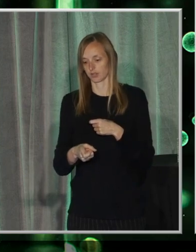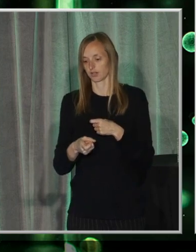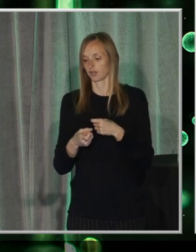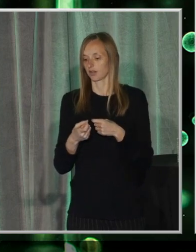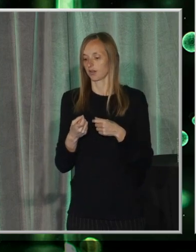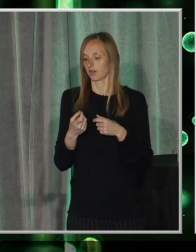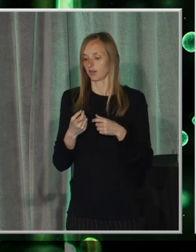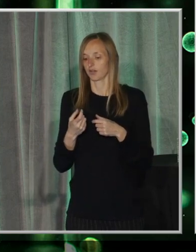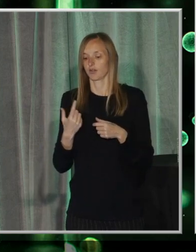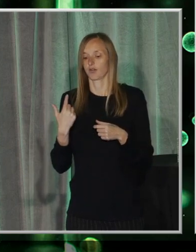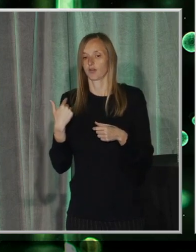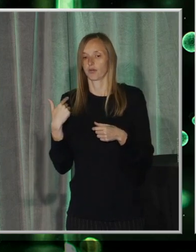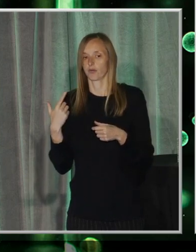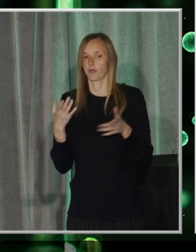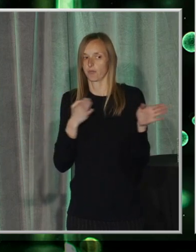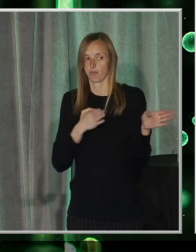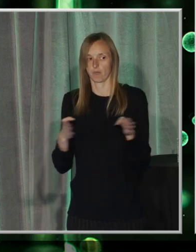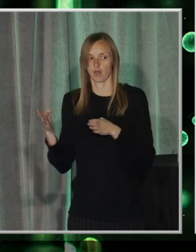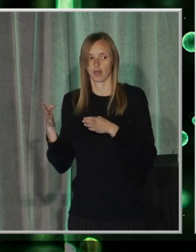we're planning